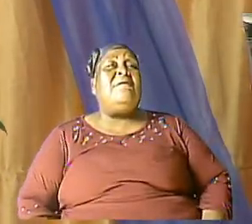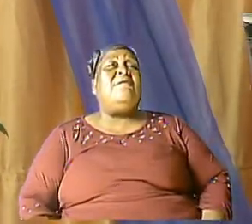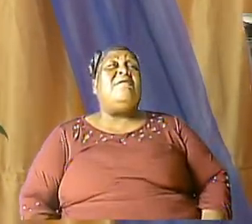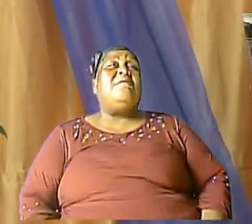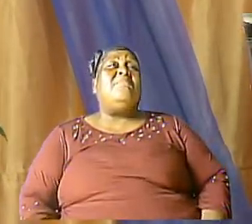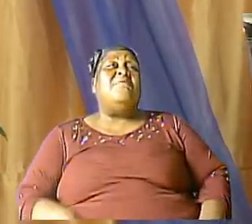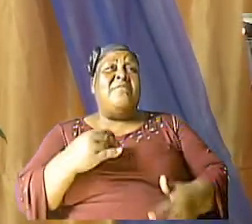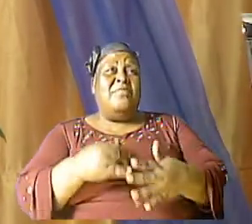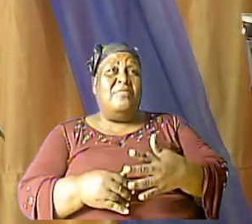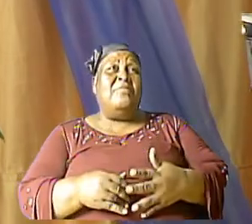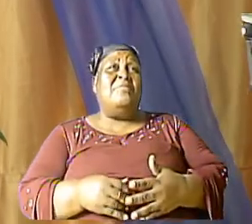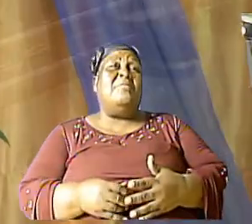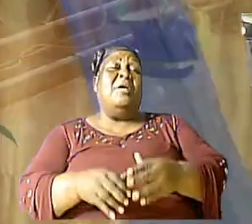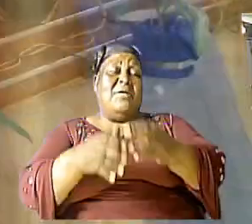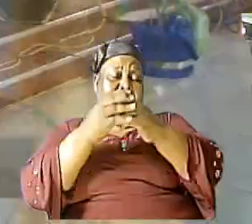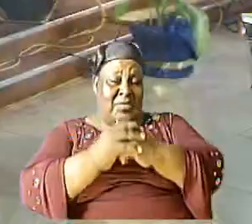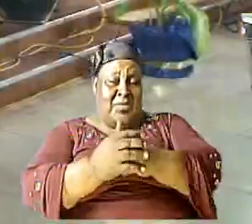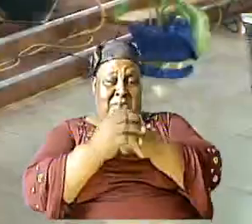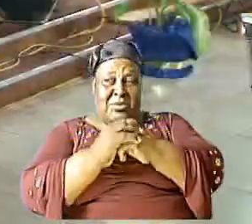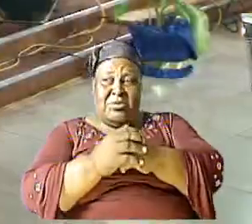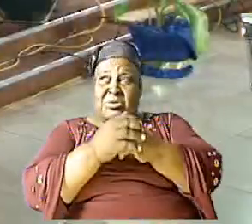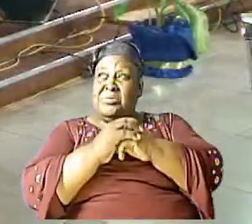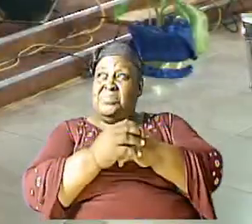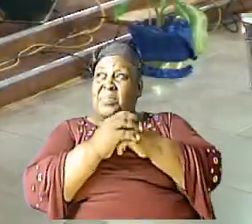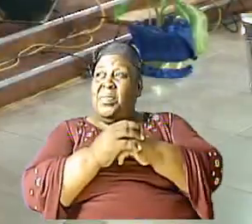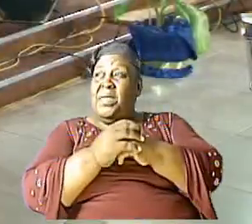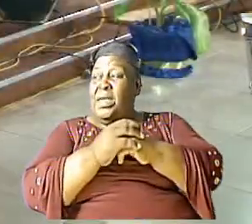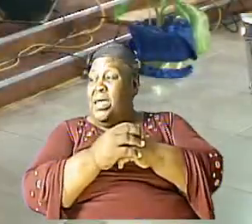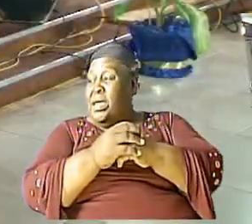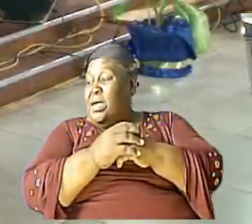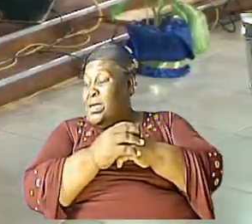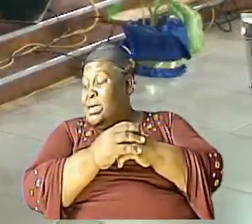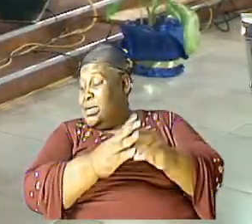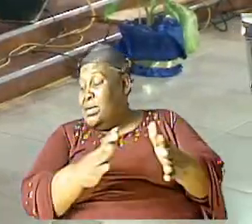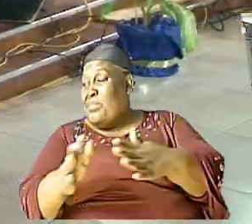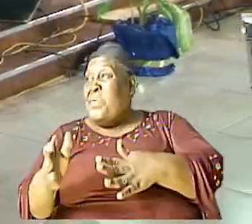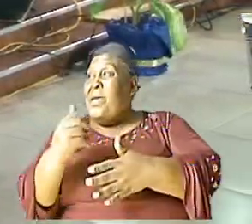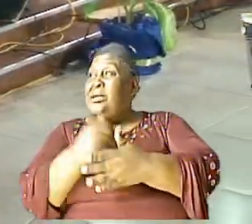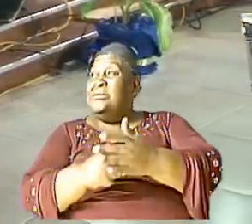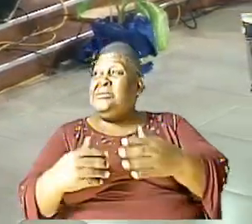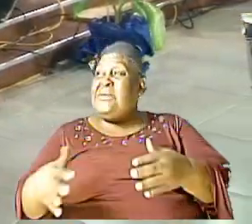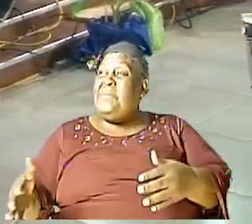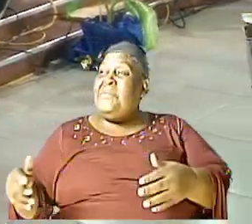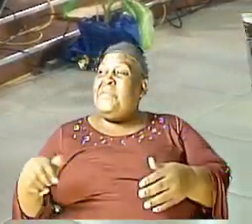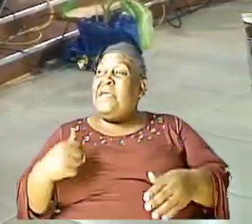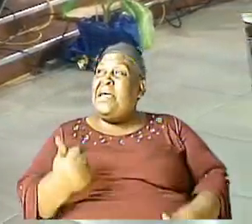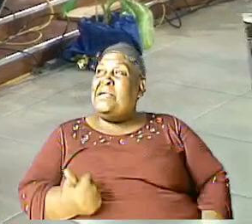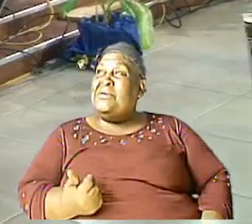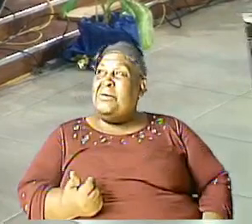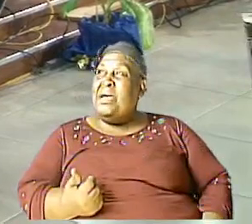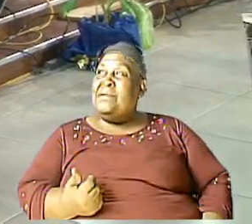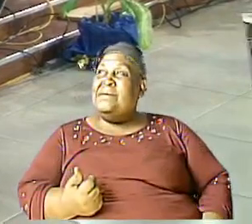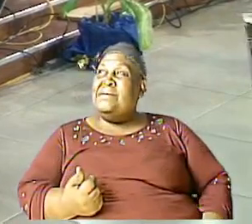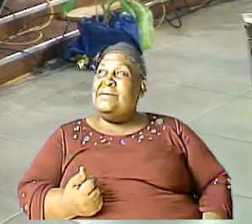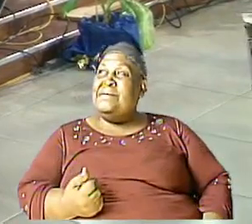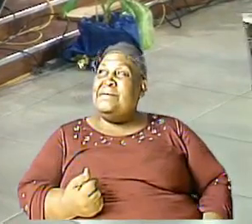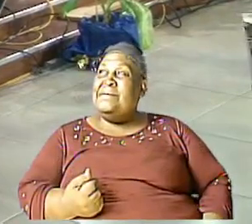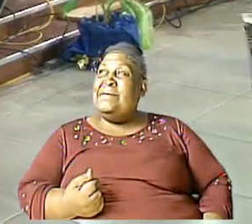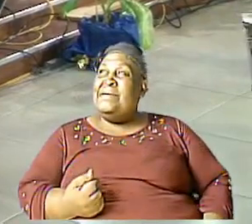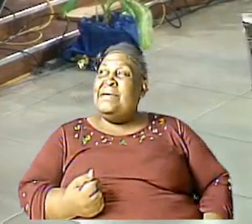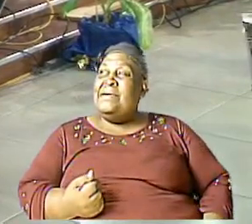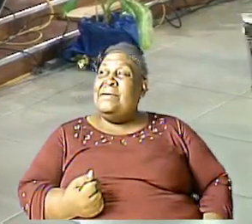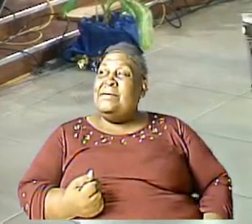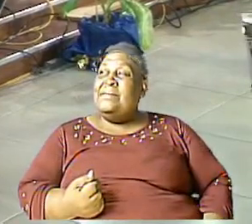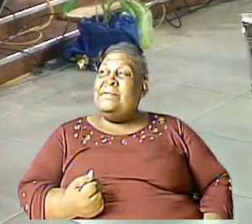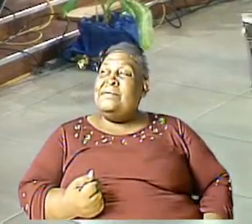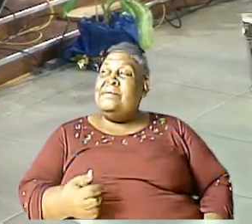into the meat of the matter and the worship, you know, I had planned something else, and when I come up here, something else come to me. So I'm going to do that, Bishop. I'm going to